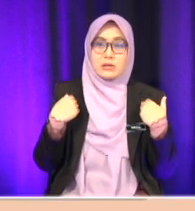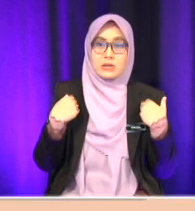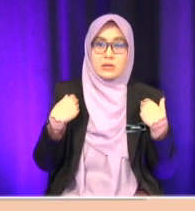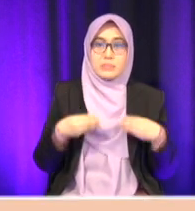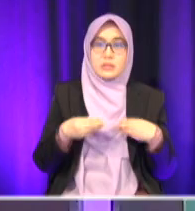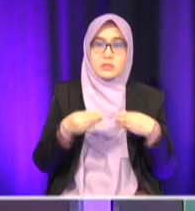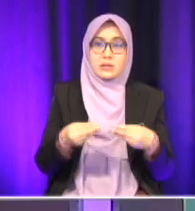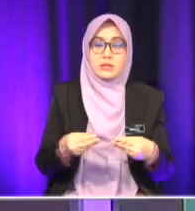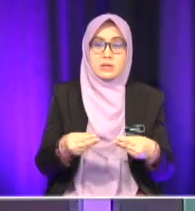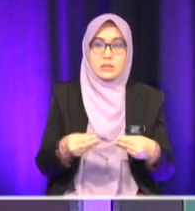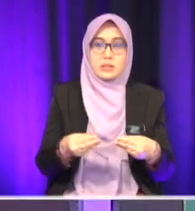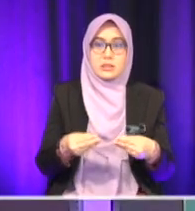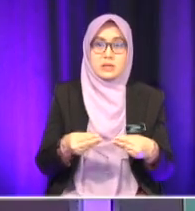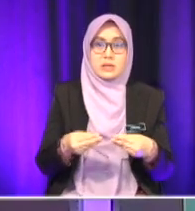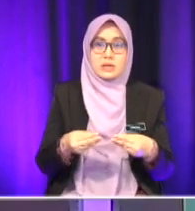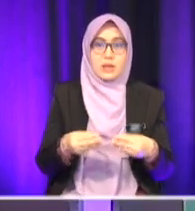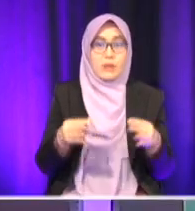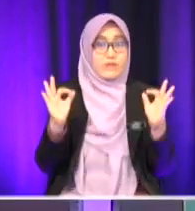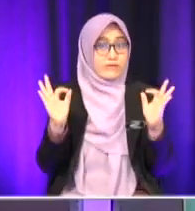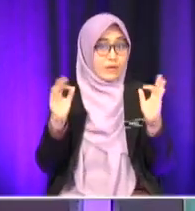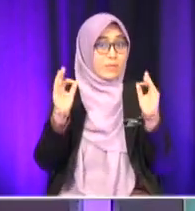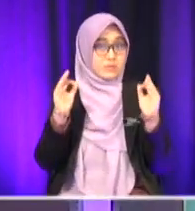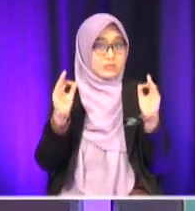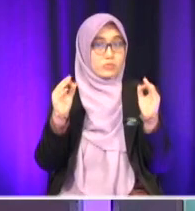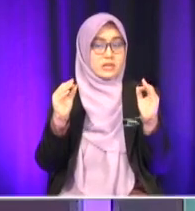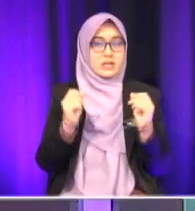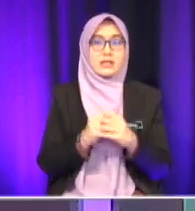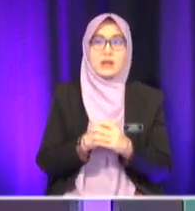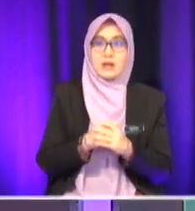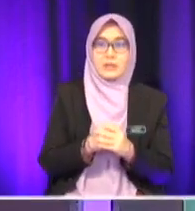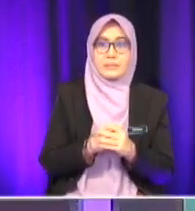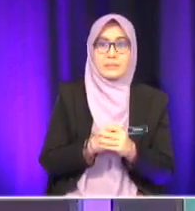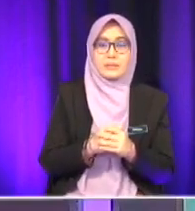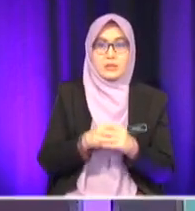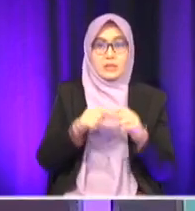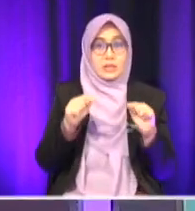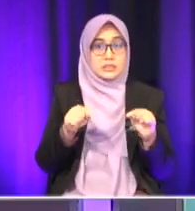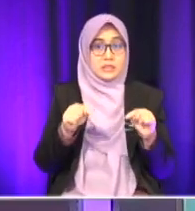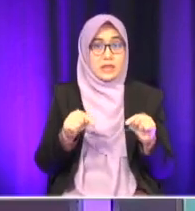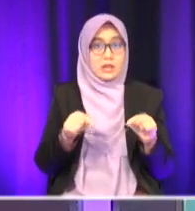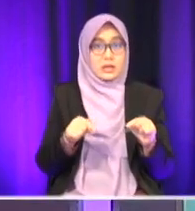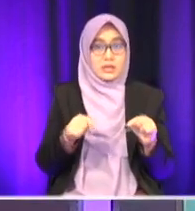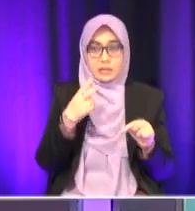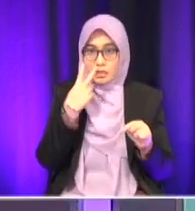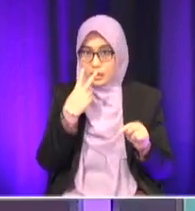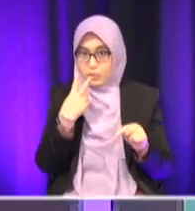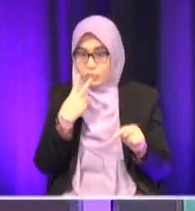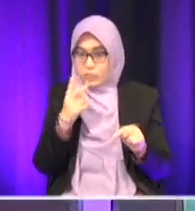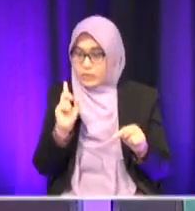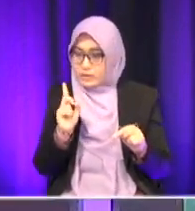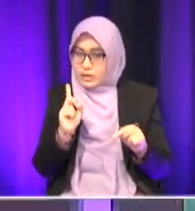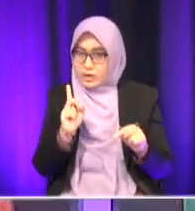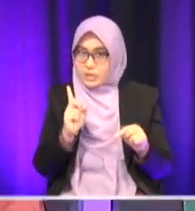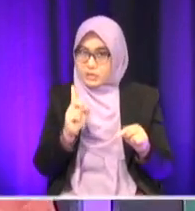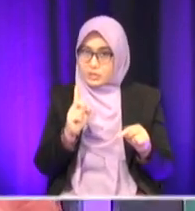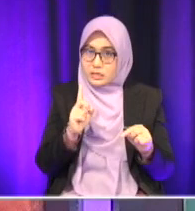famous wording by this person, Okakura. And then here, we are talking of the company, which is the